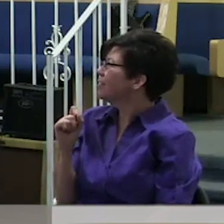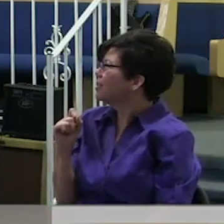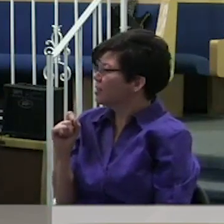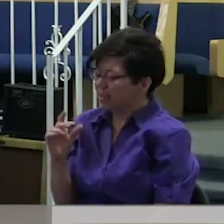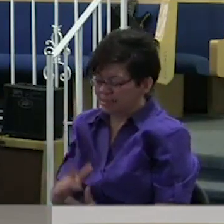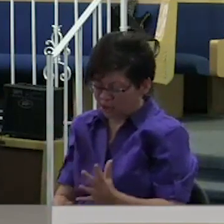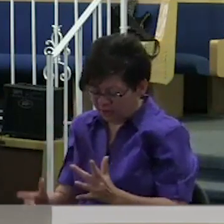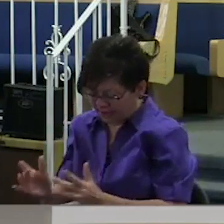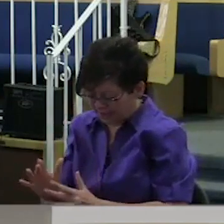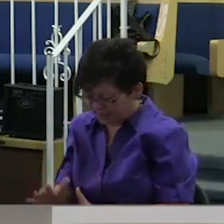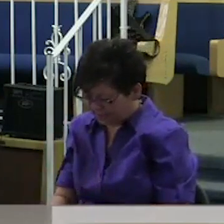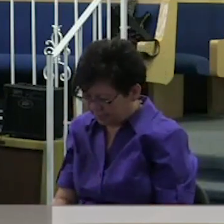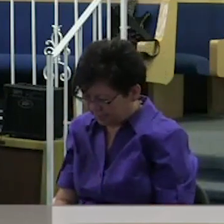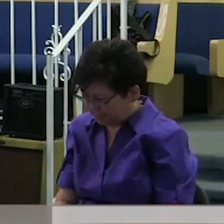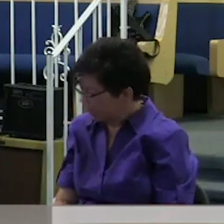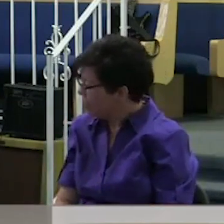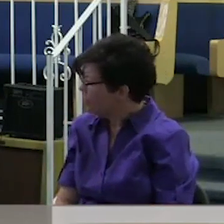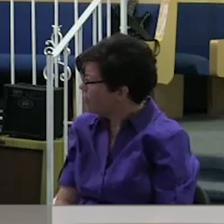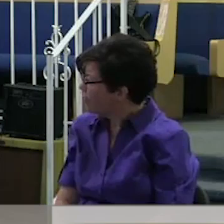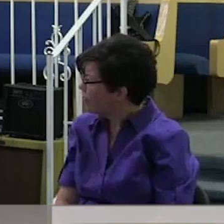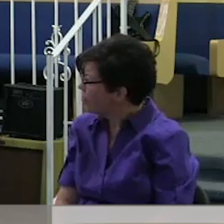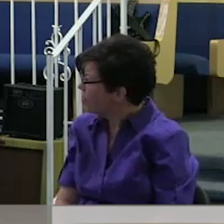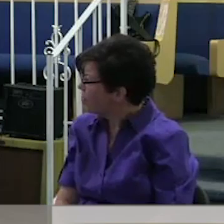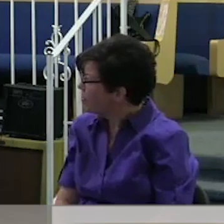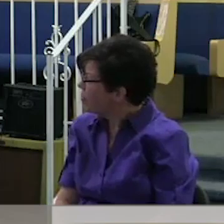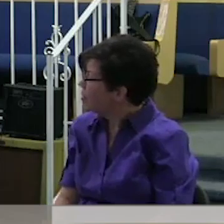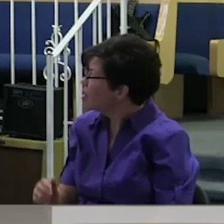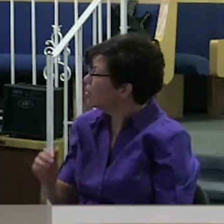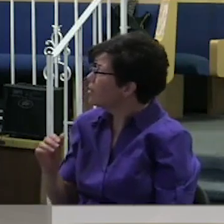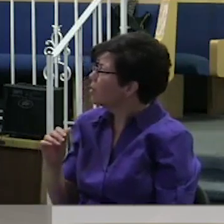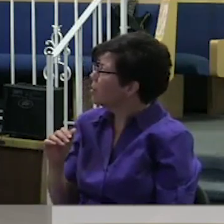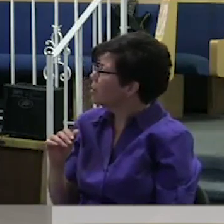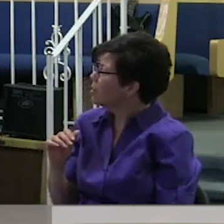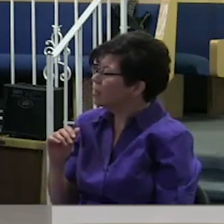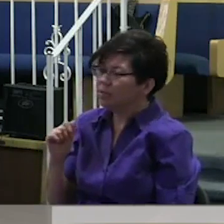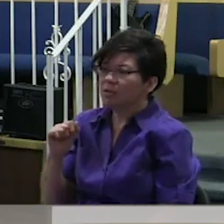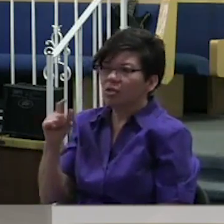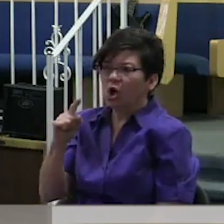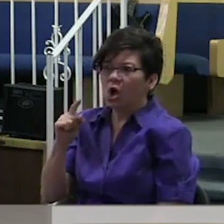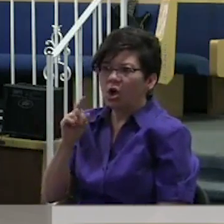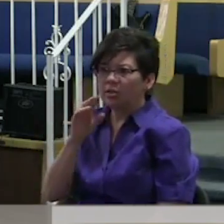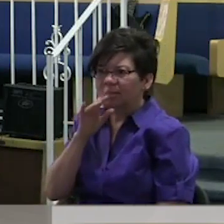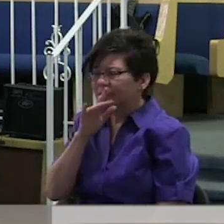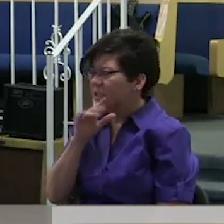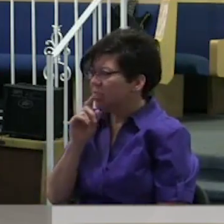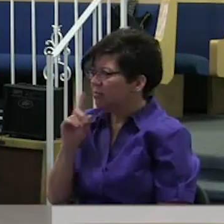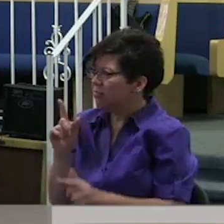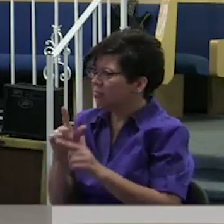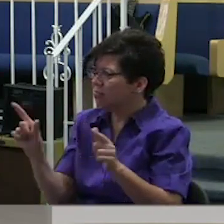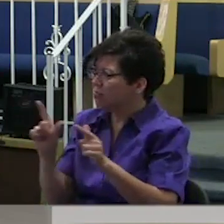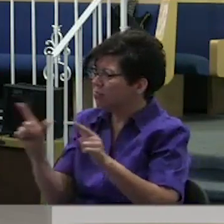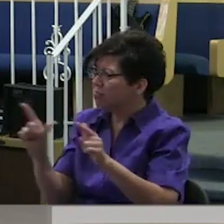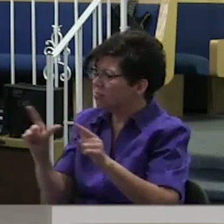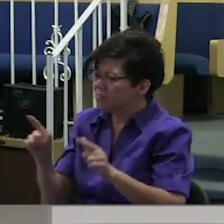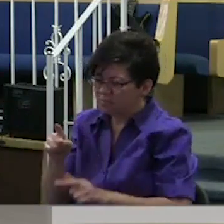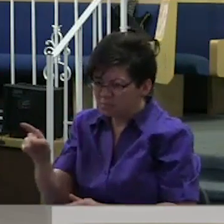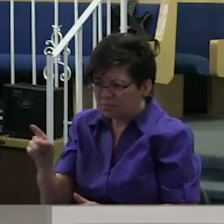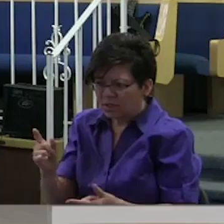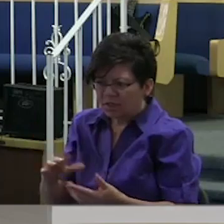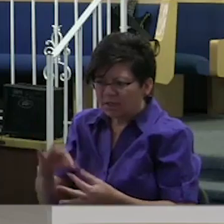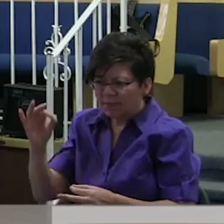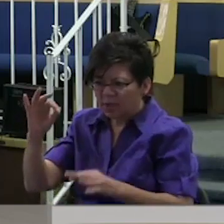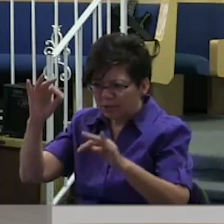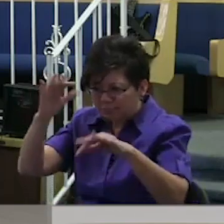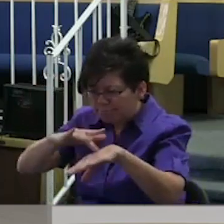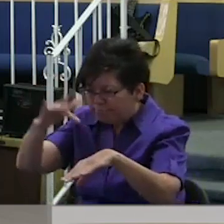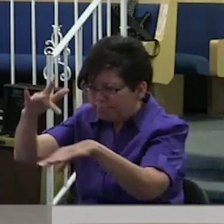of Jesus. Oh, now they're all speaking. They're all speaking with other tongues. As the Spirit gave